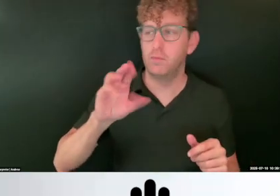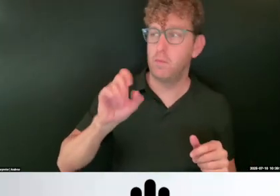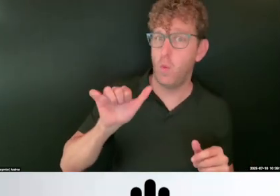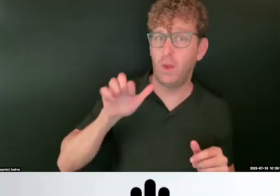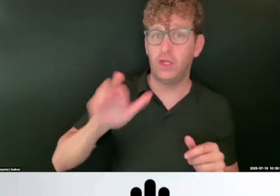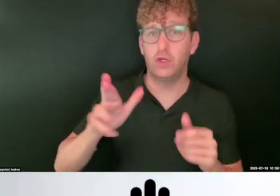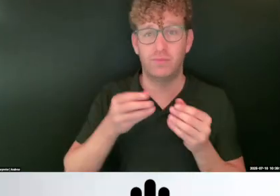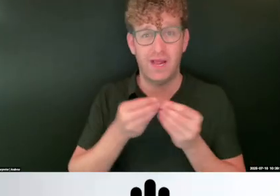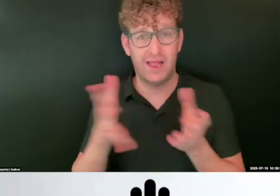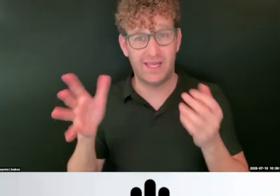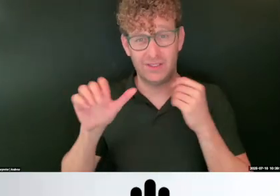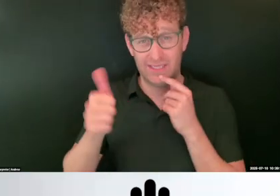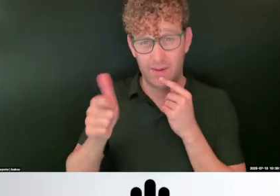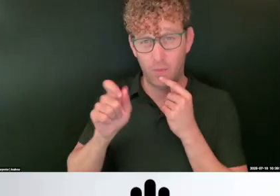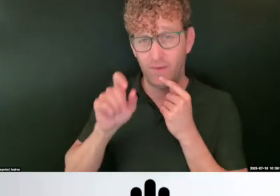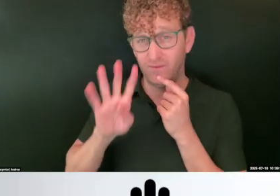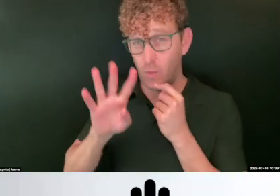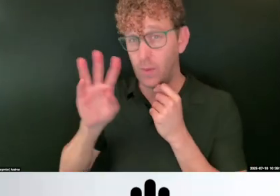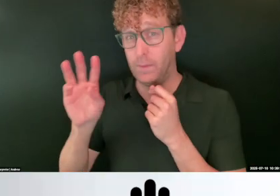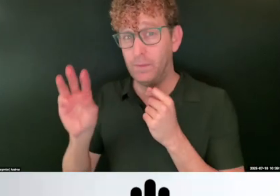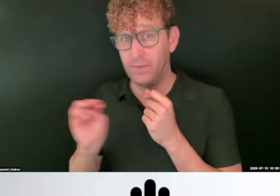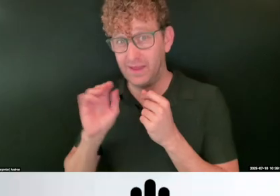be used, but isn't required to be used.